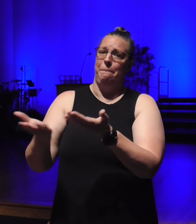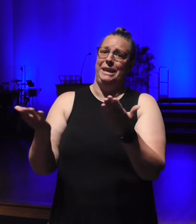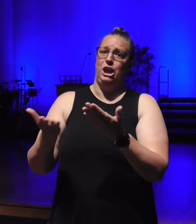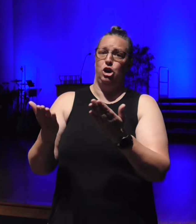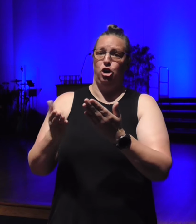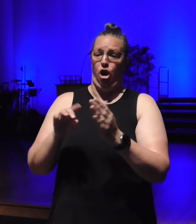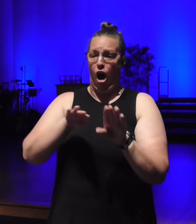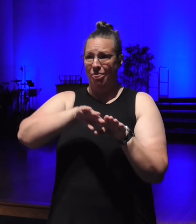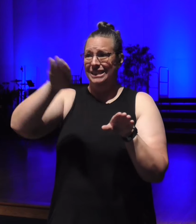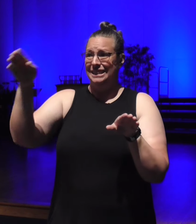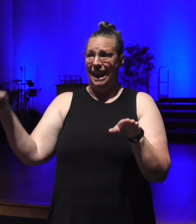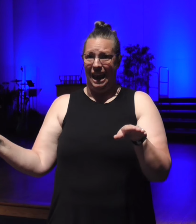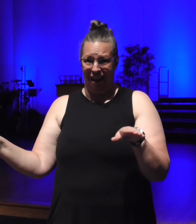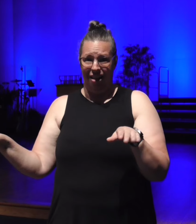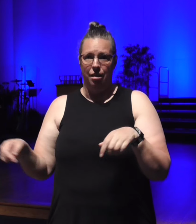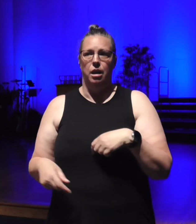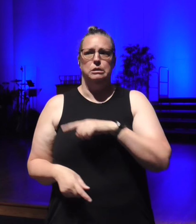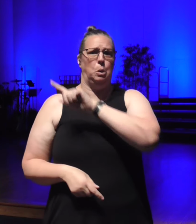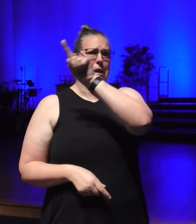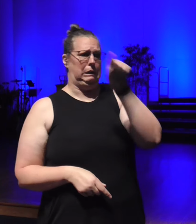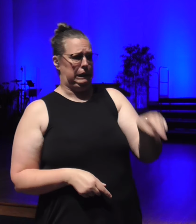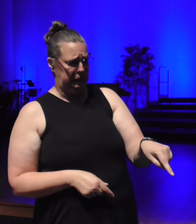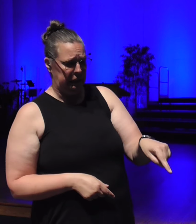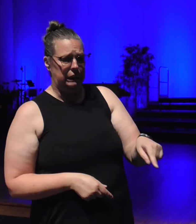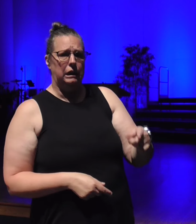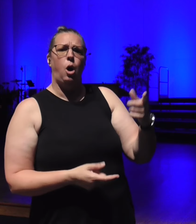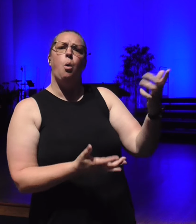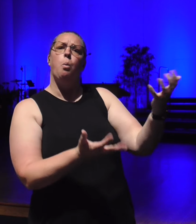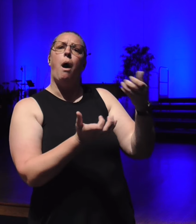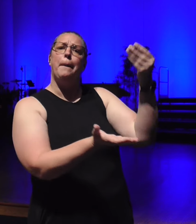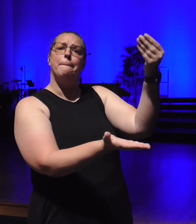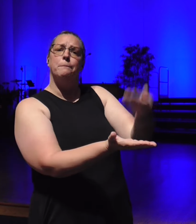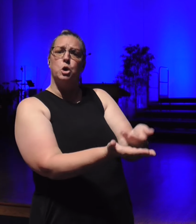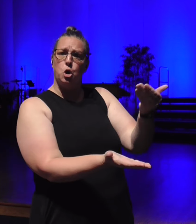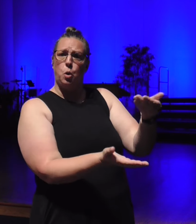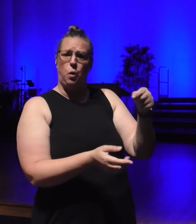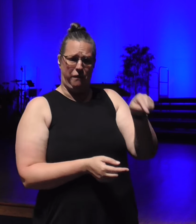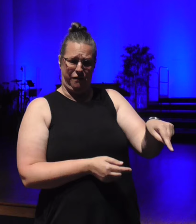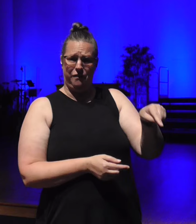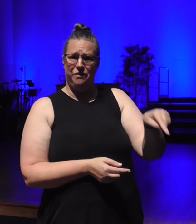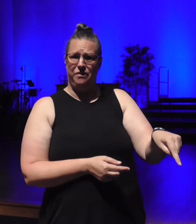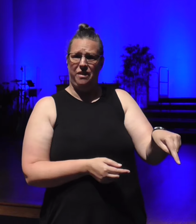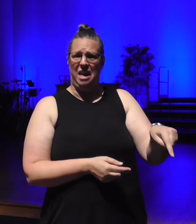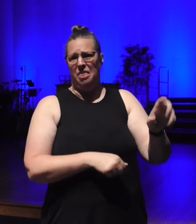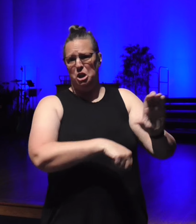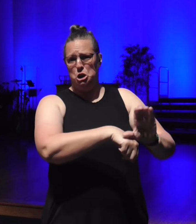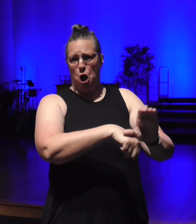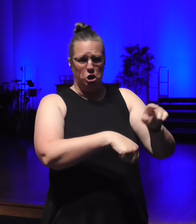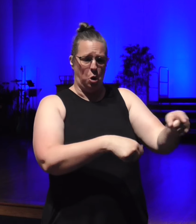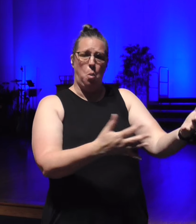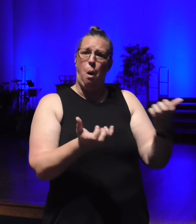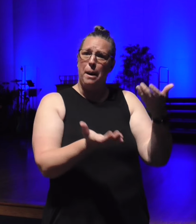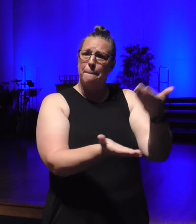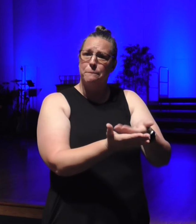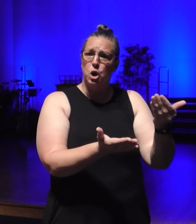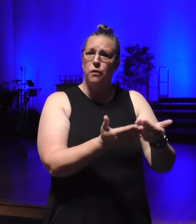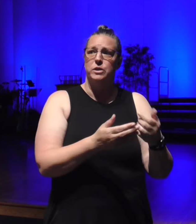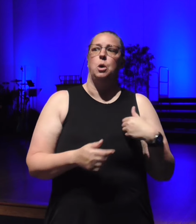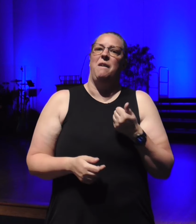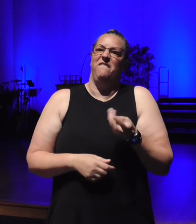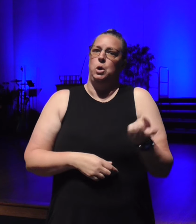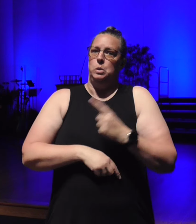hill." When he went to the bishop wanted proof. And so he returned to the hill a few days later, and the radiant woman appeared to